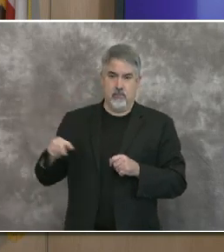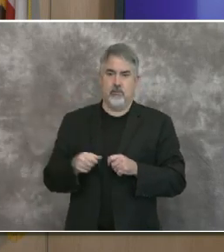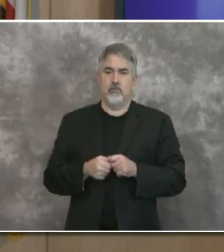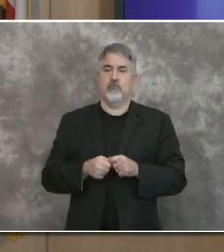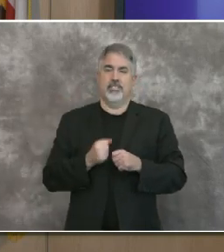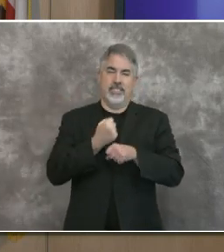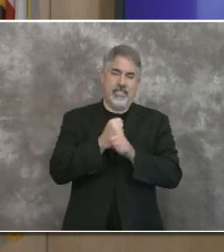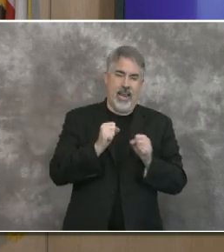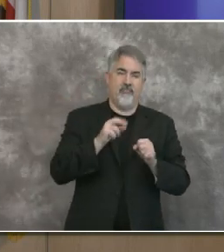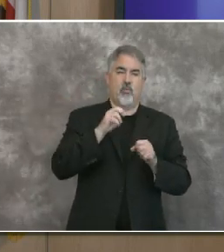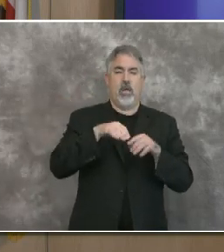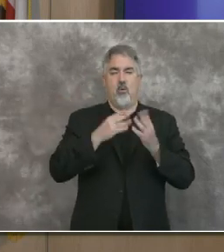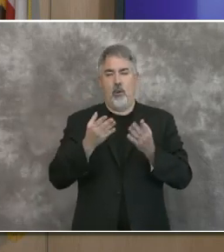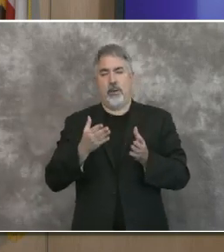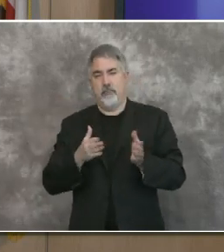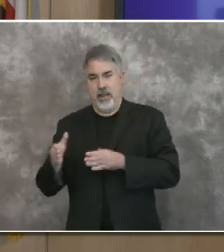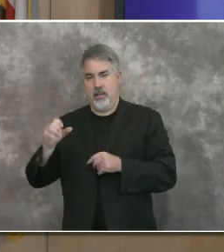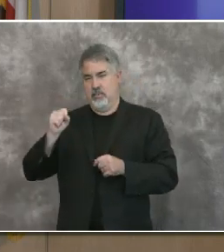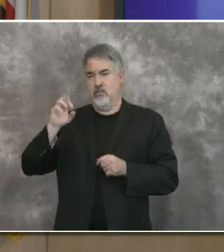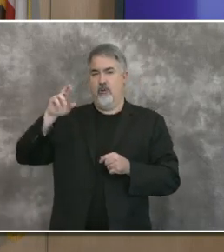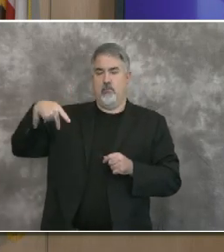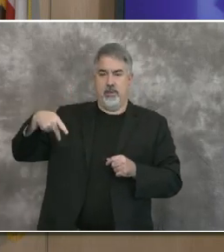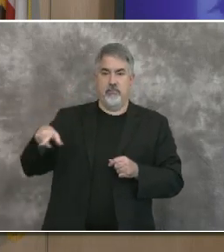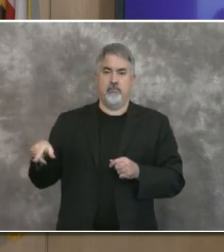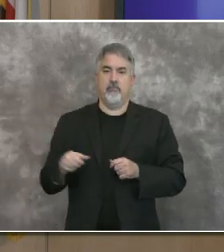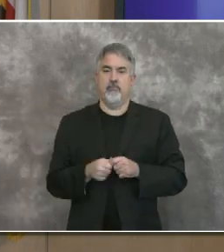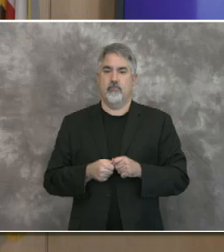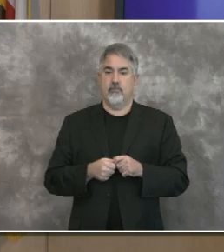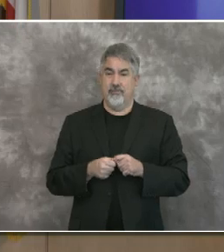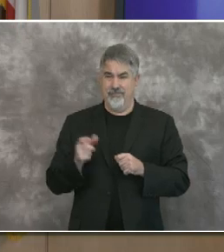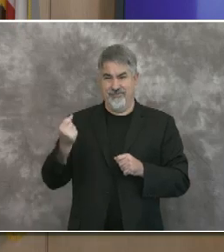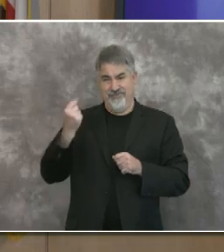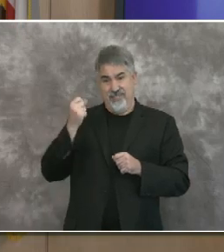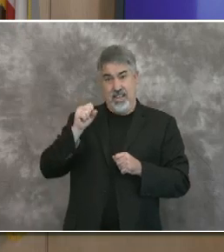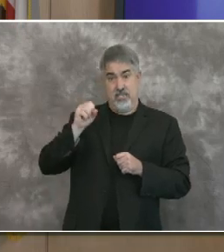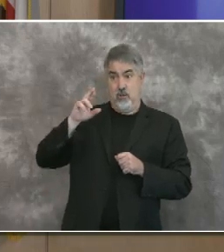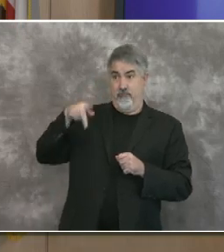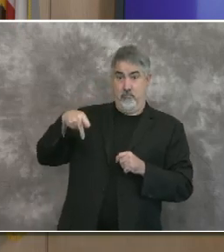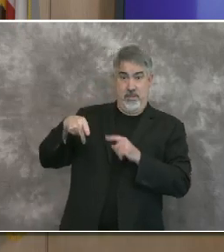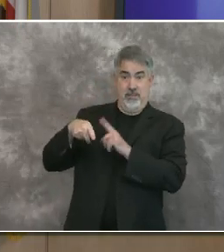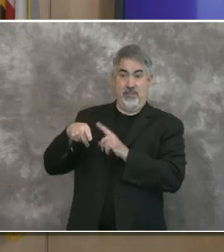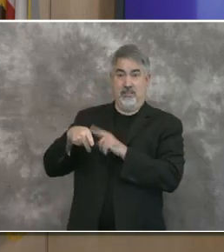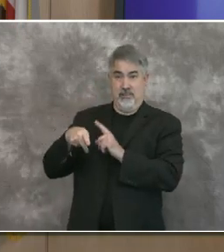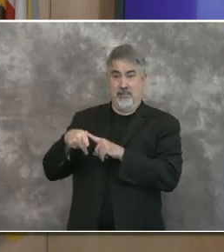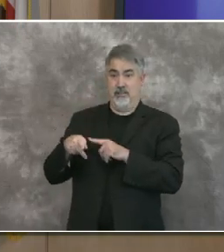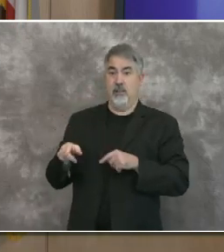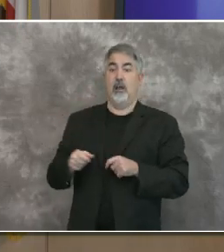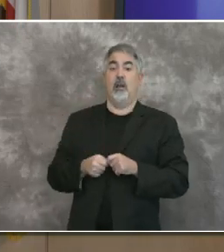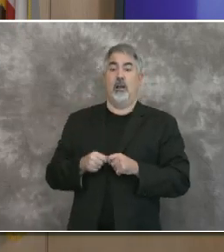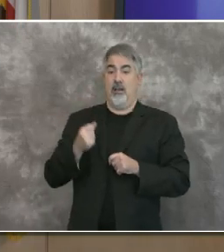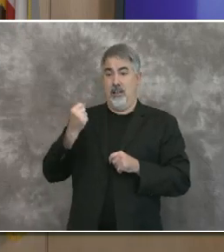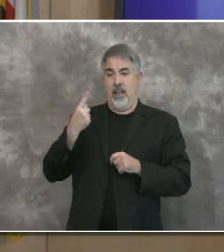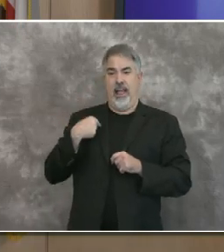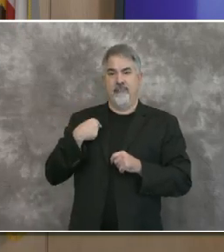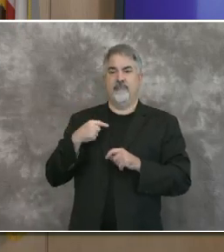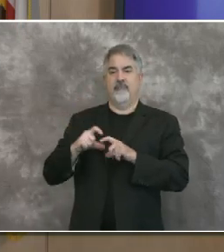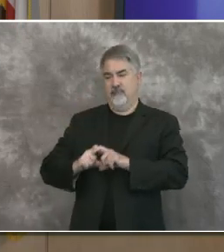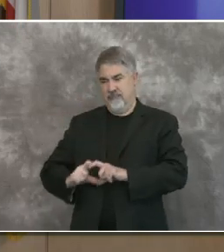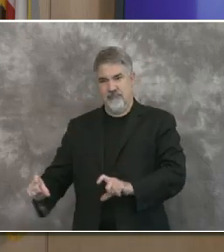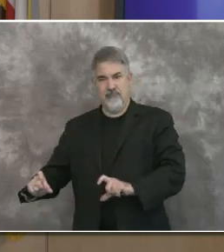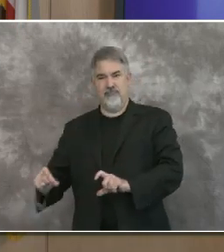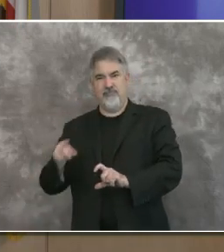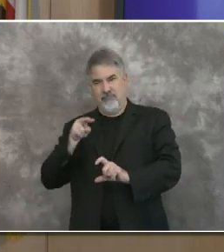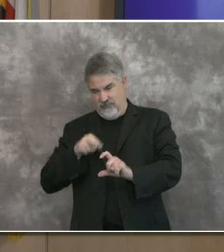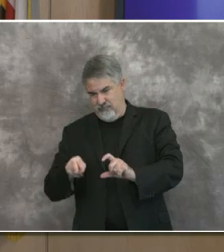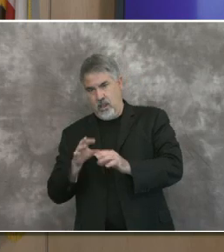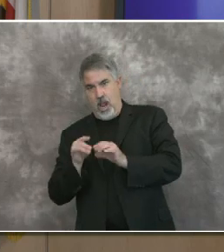employees, and we try to make that very easy. Now, in our Safe Reopening Plan, there's a section there for additional comments. And so if a particular